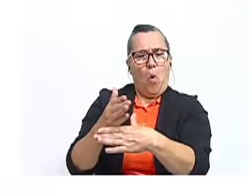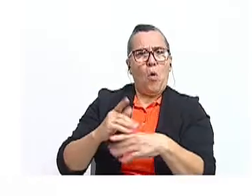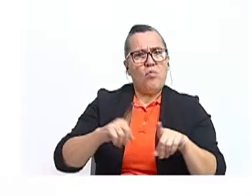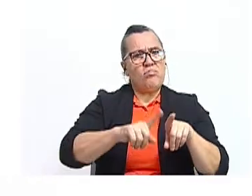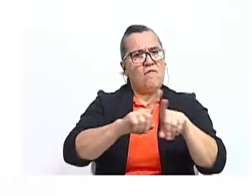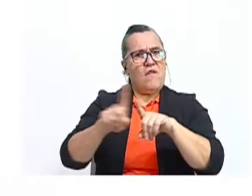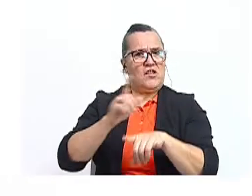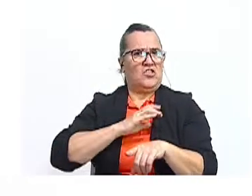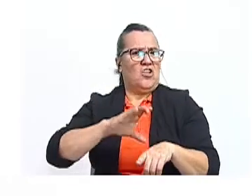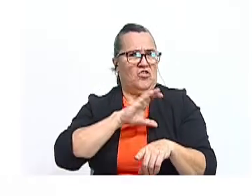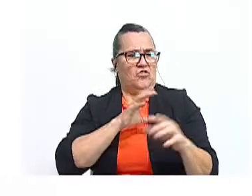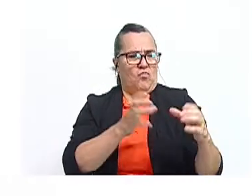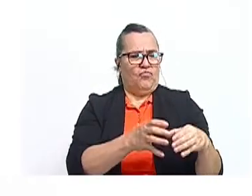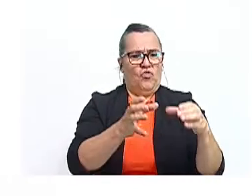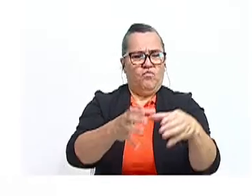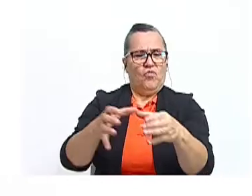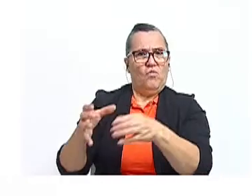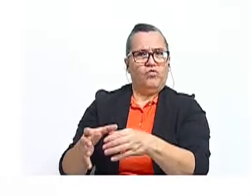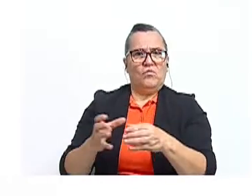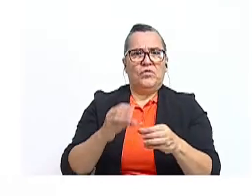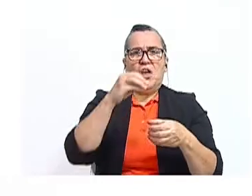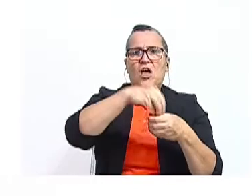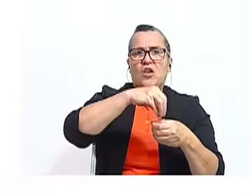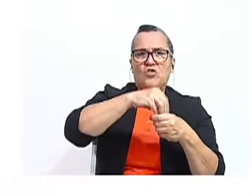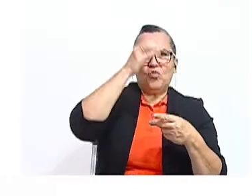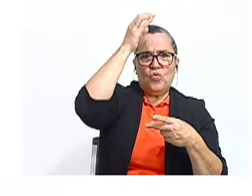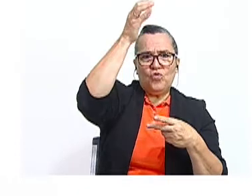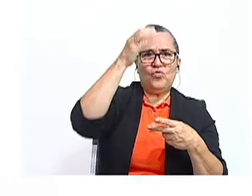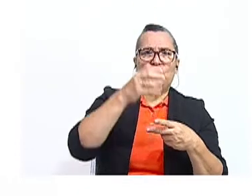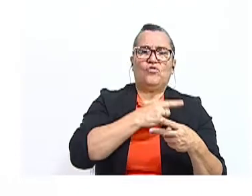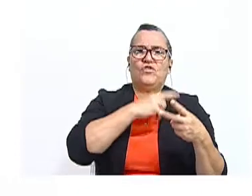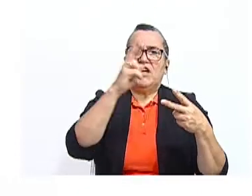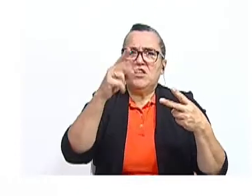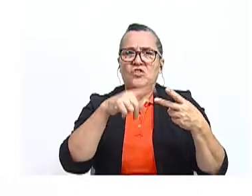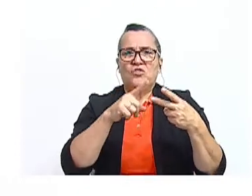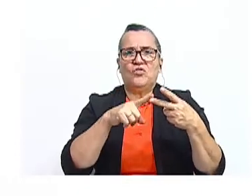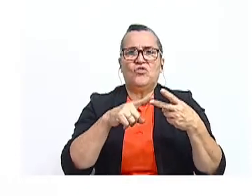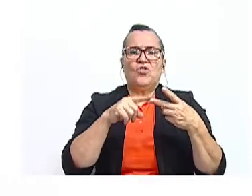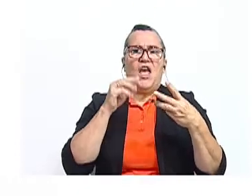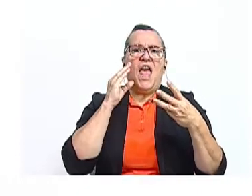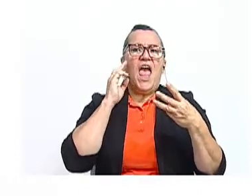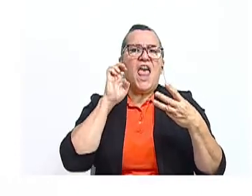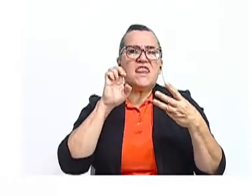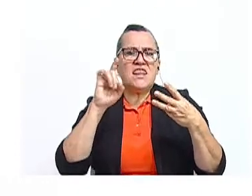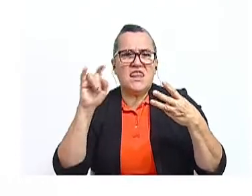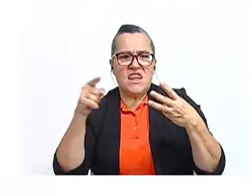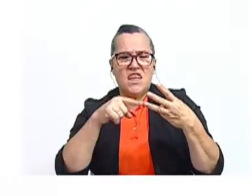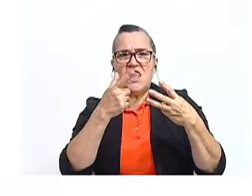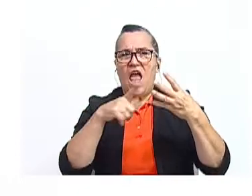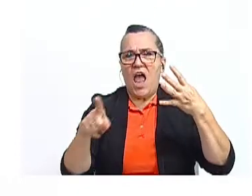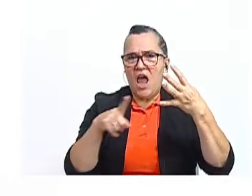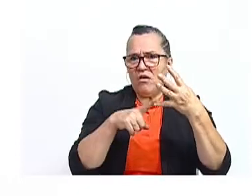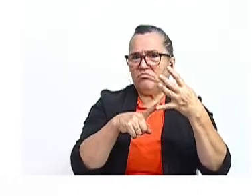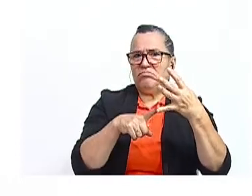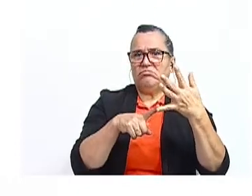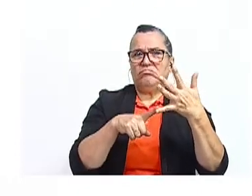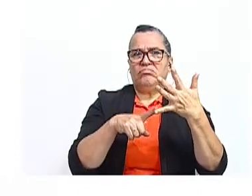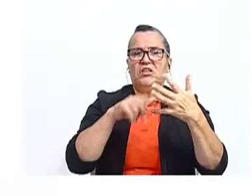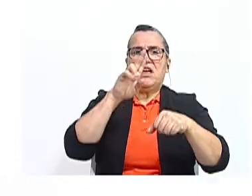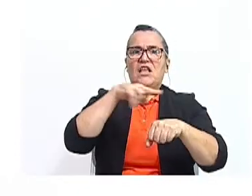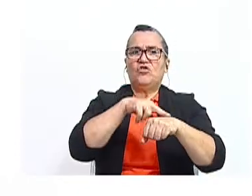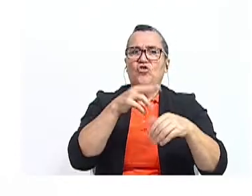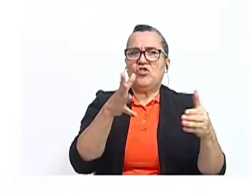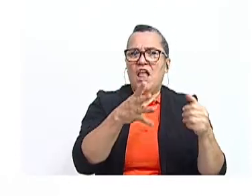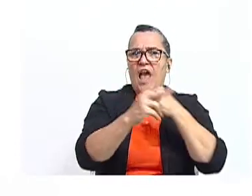different characteristics. They include culture, religion, ethnicity, language,